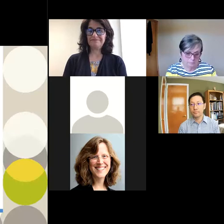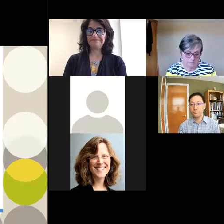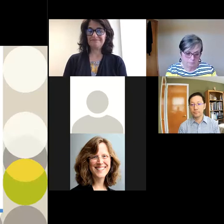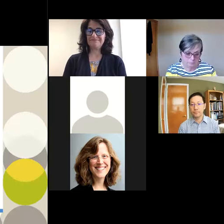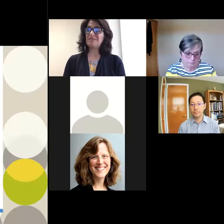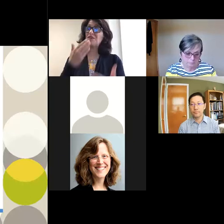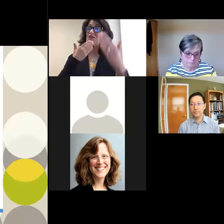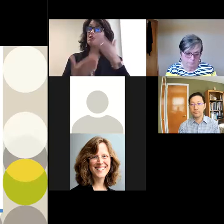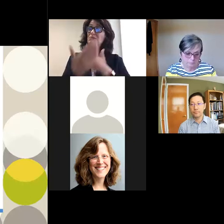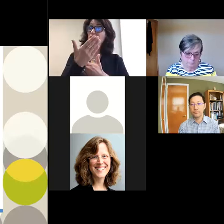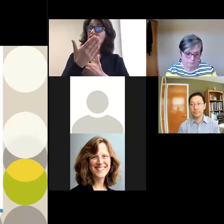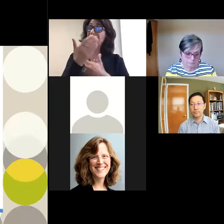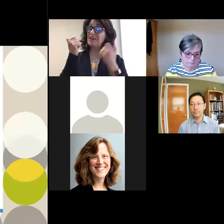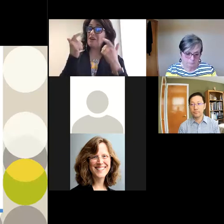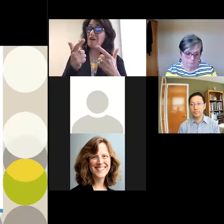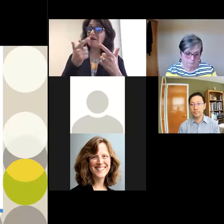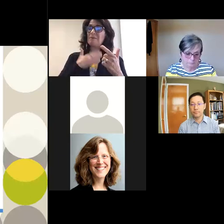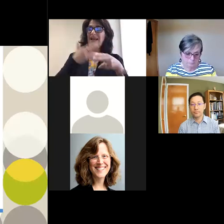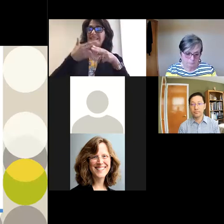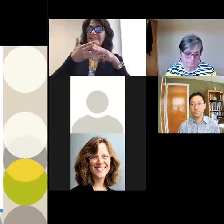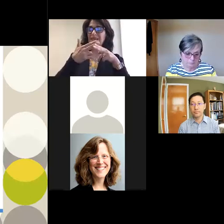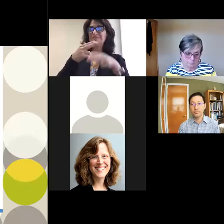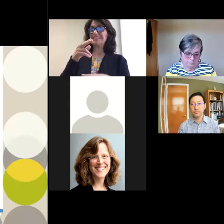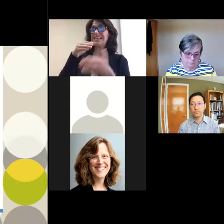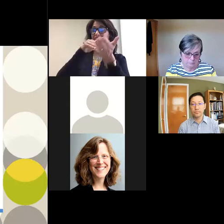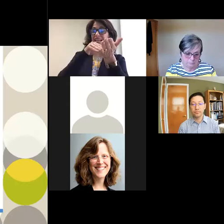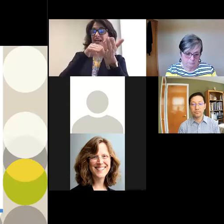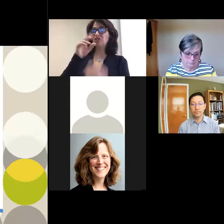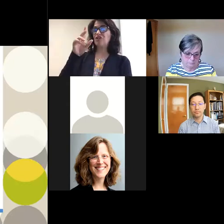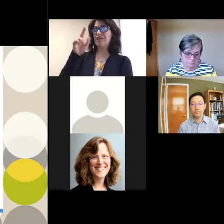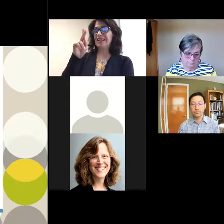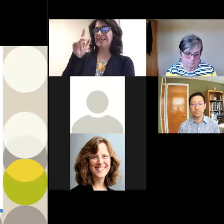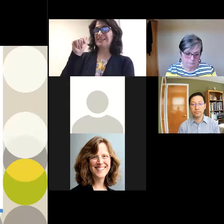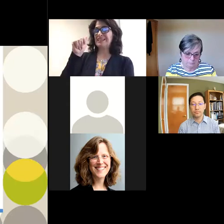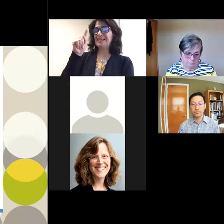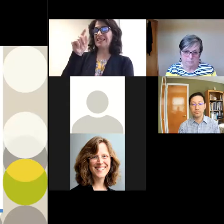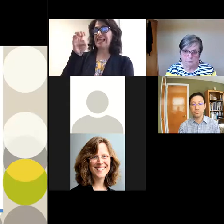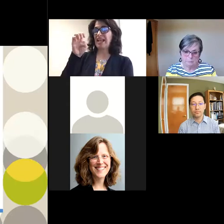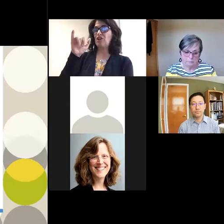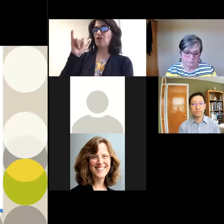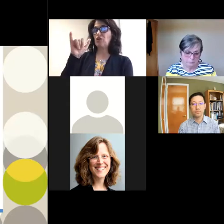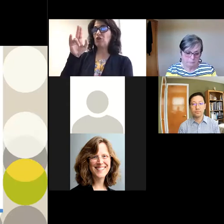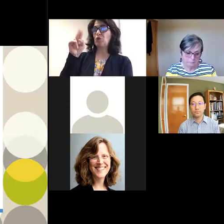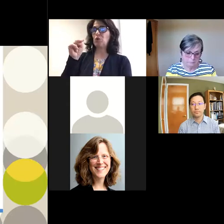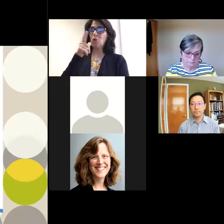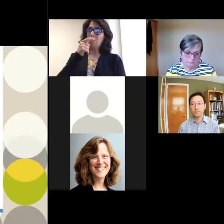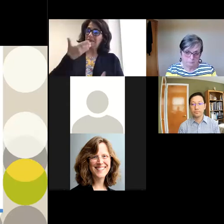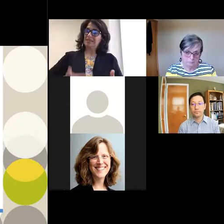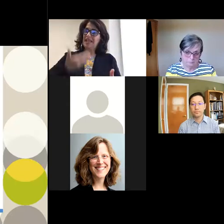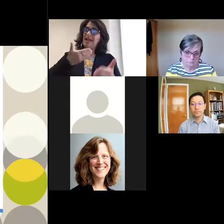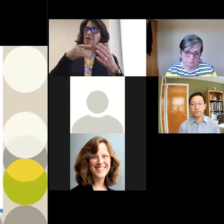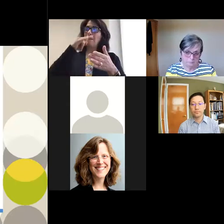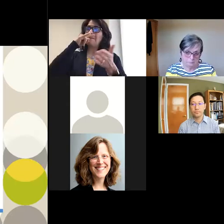Good morning, everybody. My name is Dr. Kate Yoon. I'm a pediatrician at the Children's Hospital of Philadelphia's Refugee Health